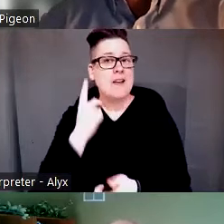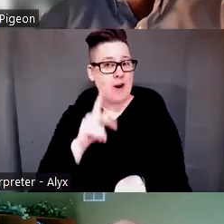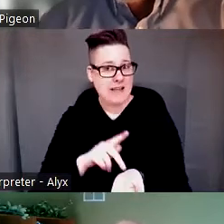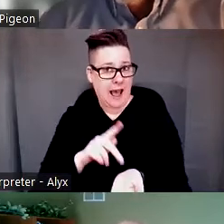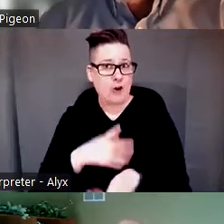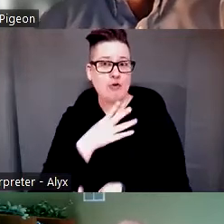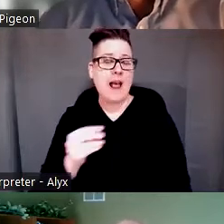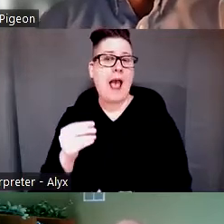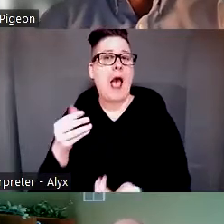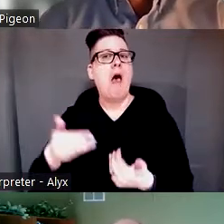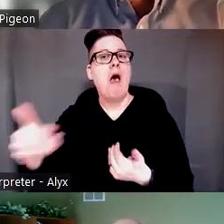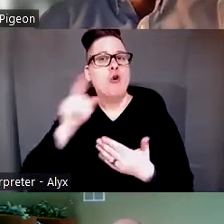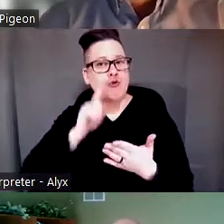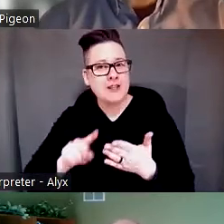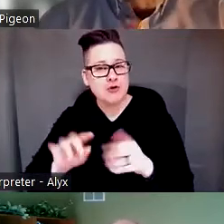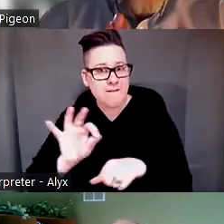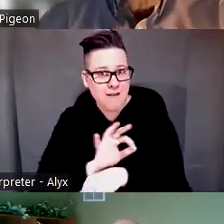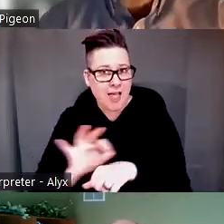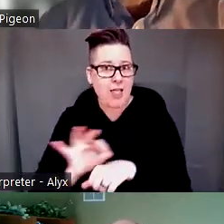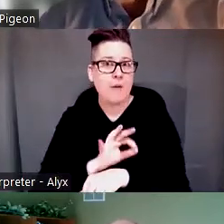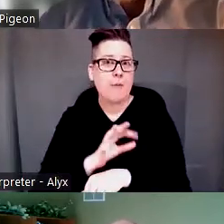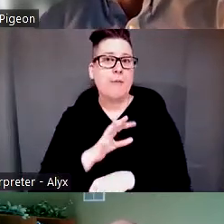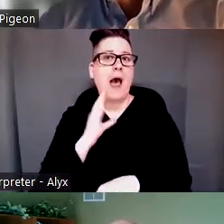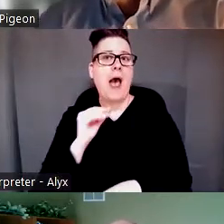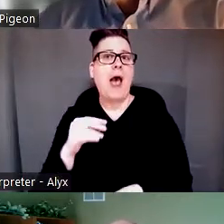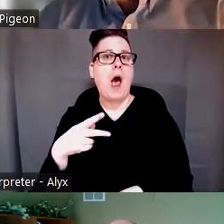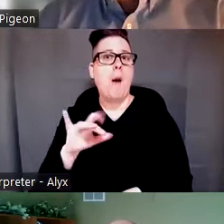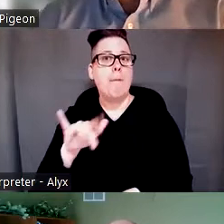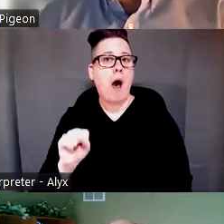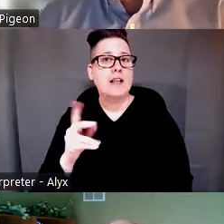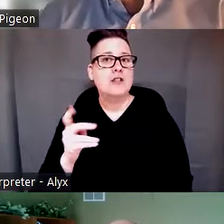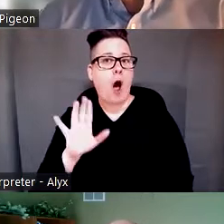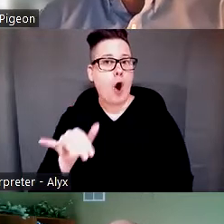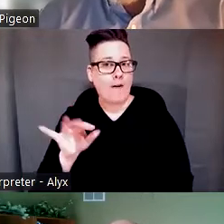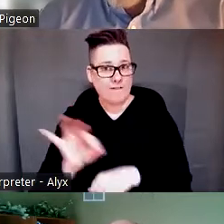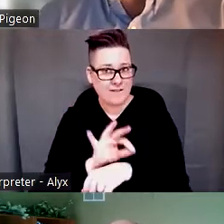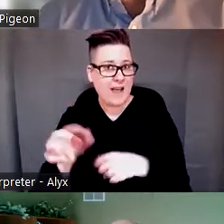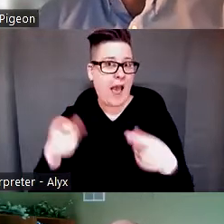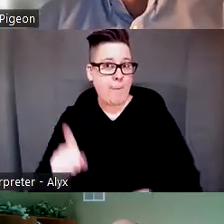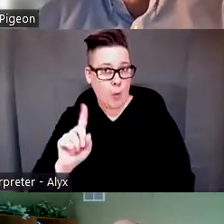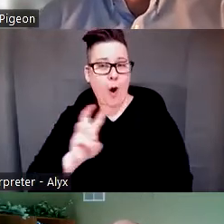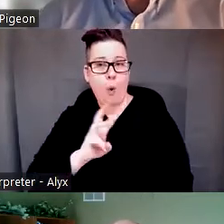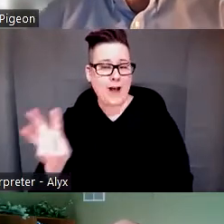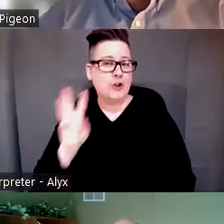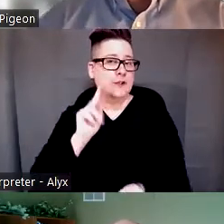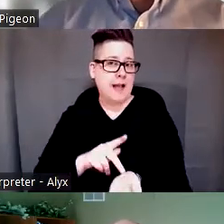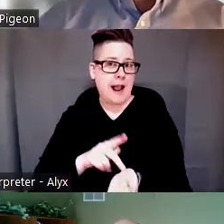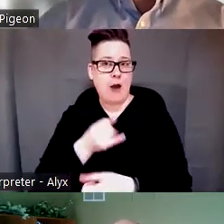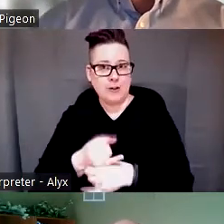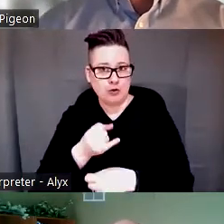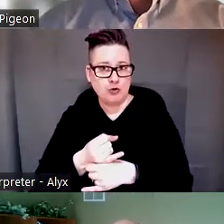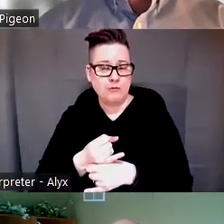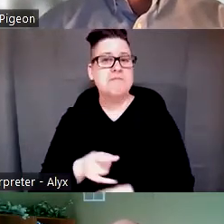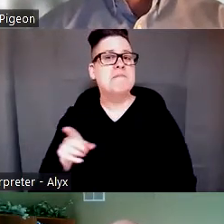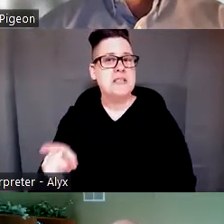well as subsequent research fellowship and a polysomnography fellowship, was done at the Western Psychiatric Institute. And Dr. Buysse